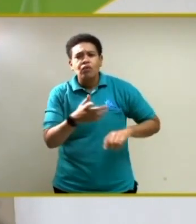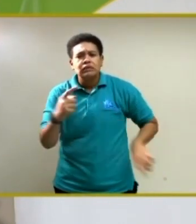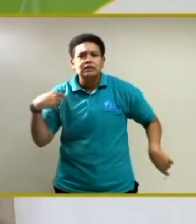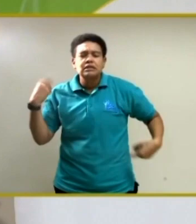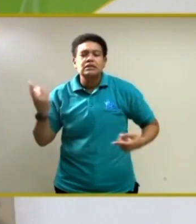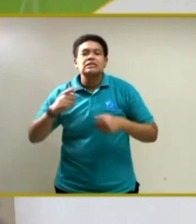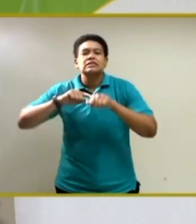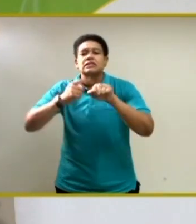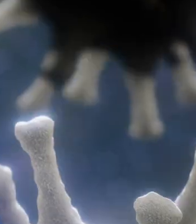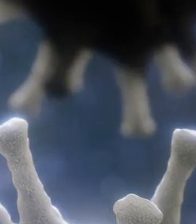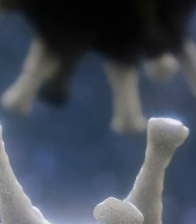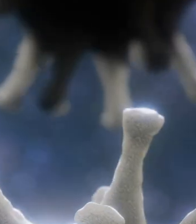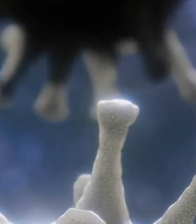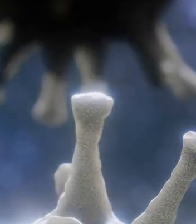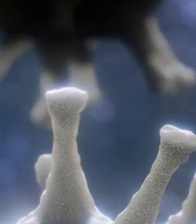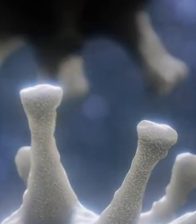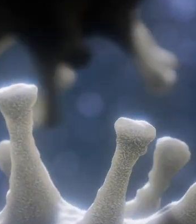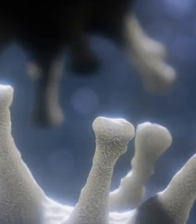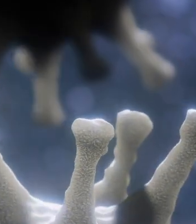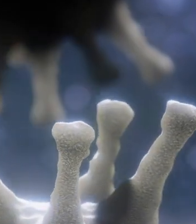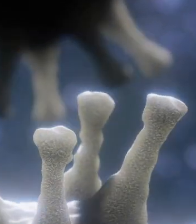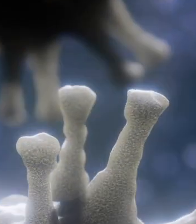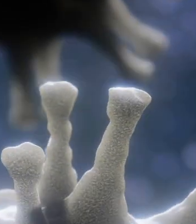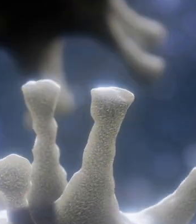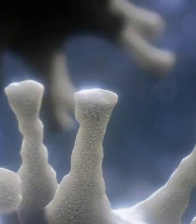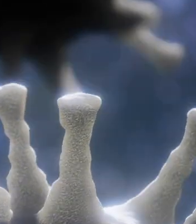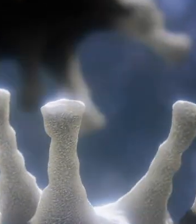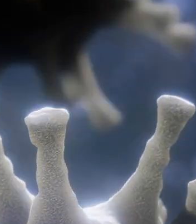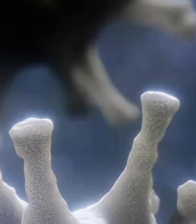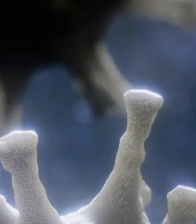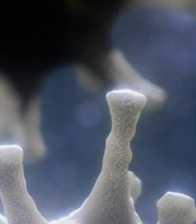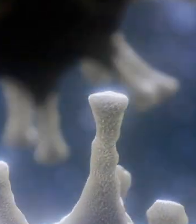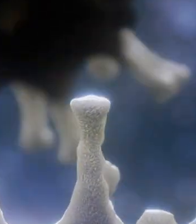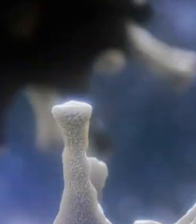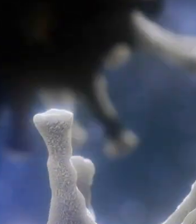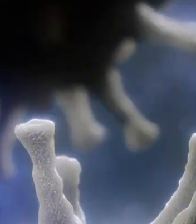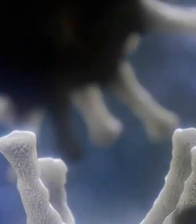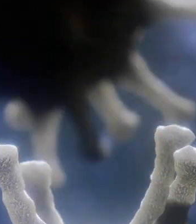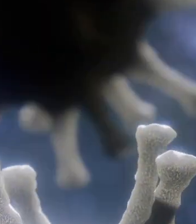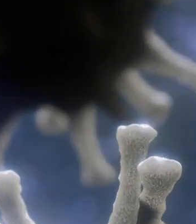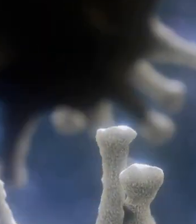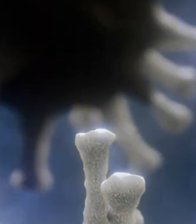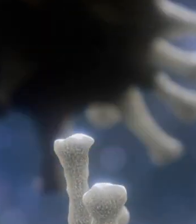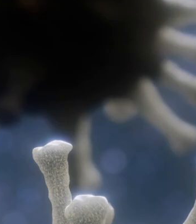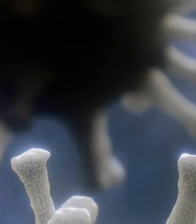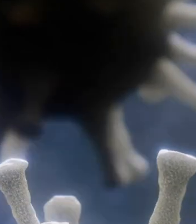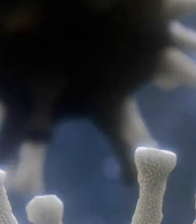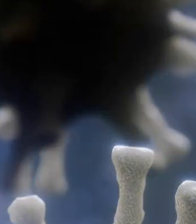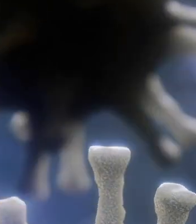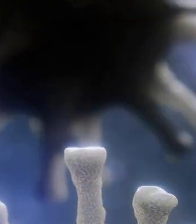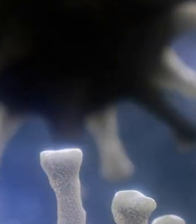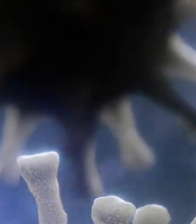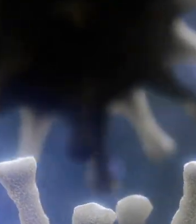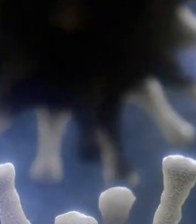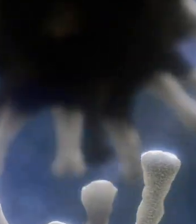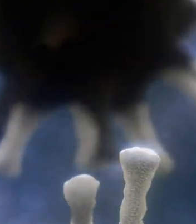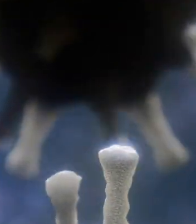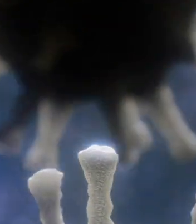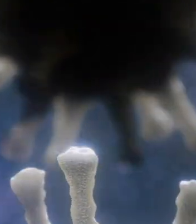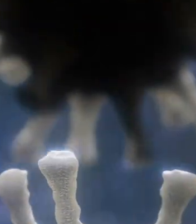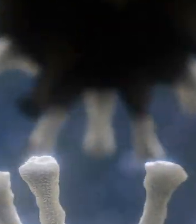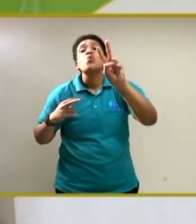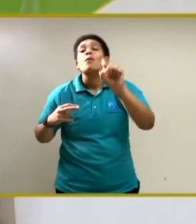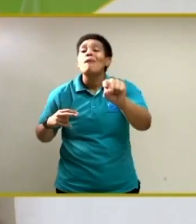the start of the pandemic. The health minister says that Omicron is becoming the dominant strain in many countries and is expected to become the